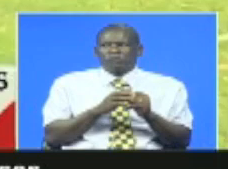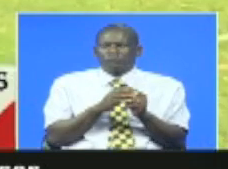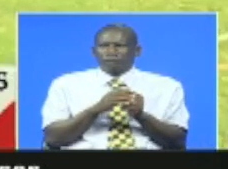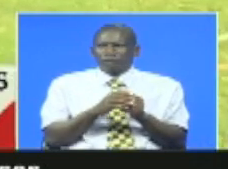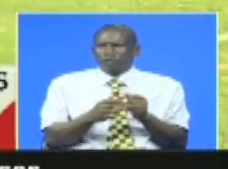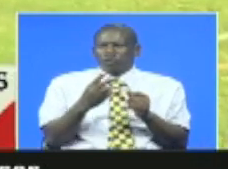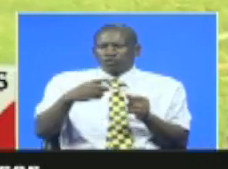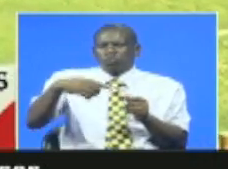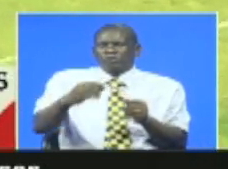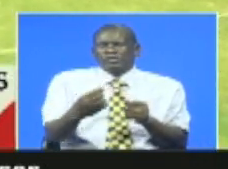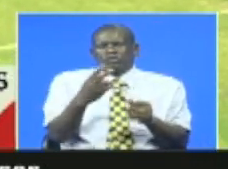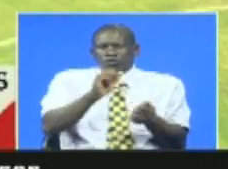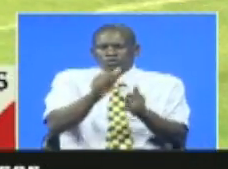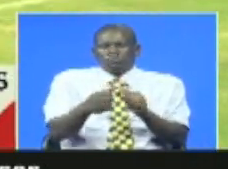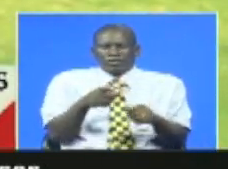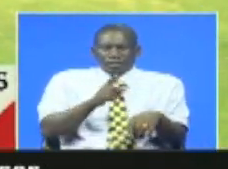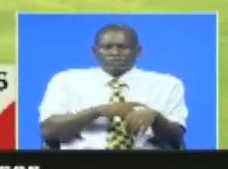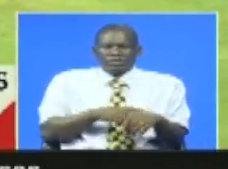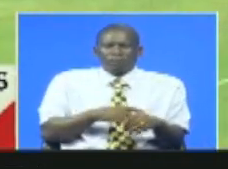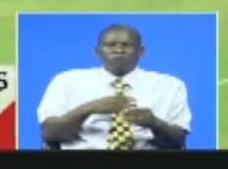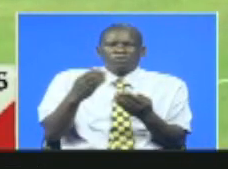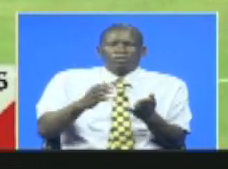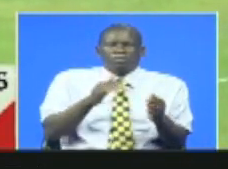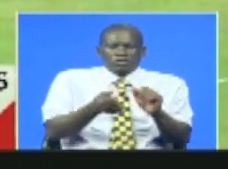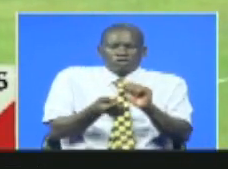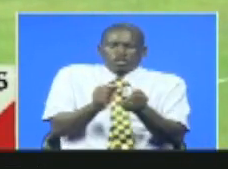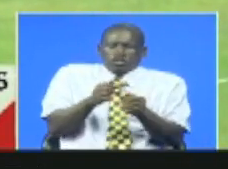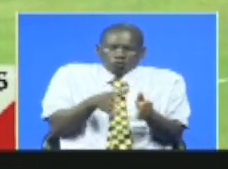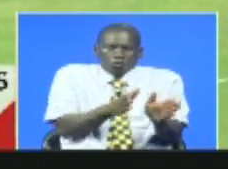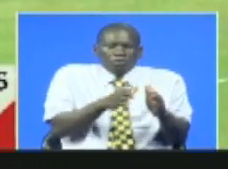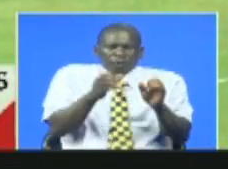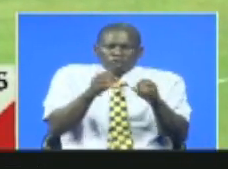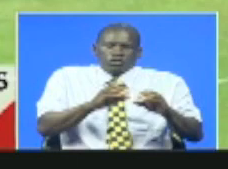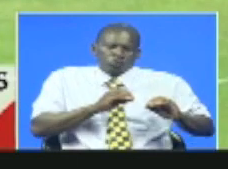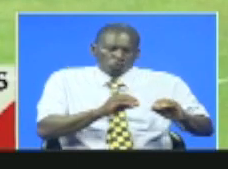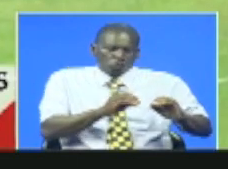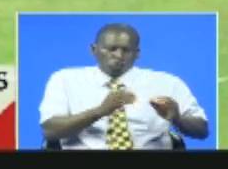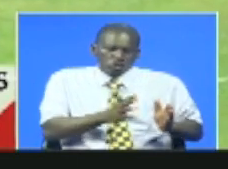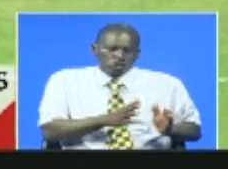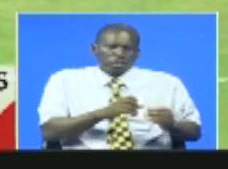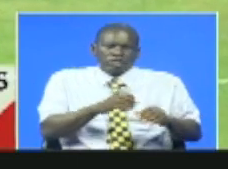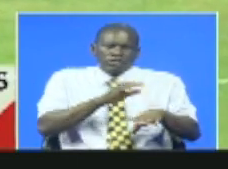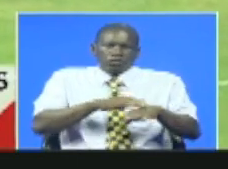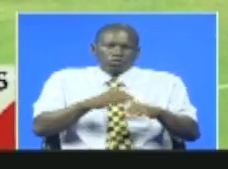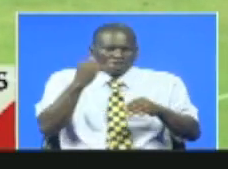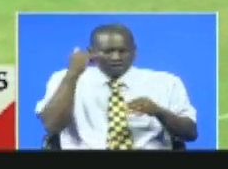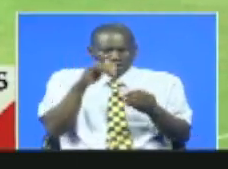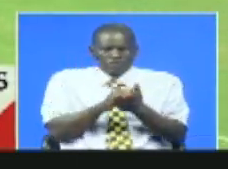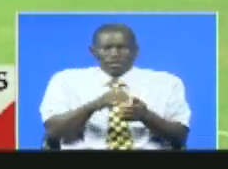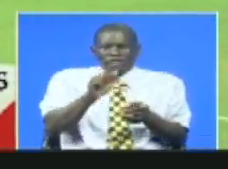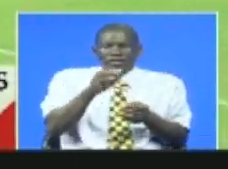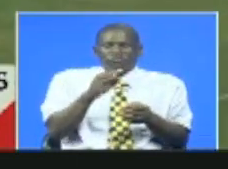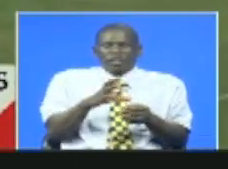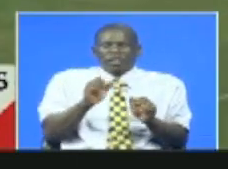Two wins in two matches this season, brought about by a change of tactics by the new coach, is a good indication that Ingwe could be getting back to its old